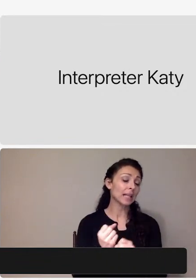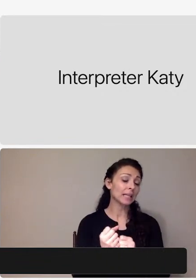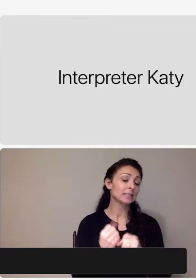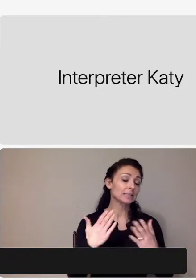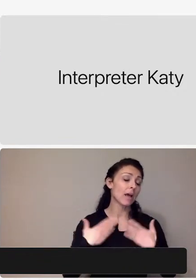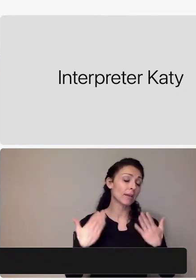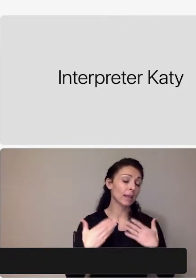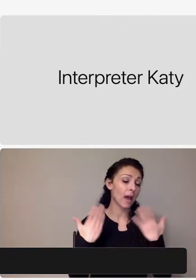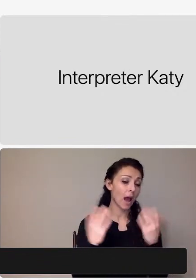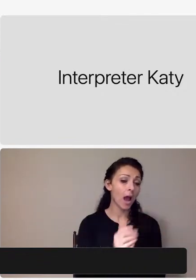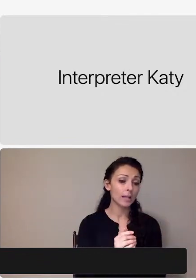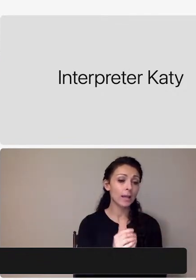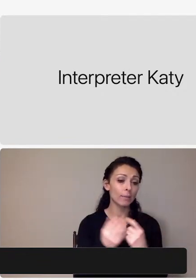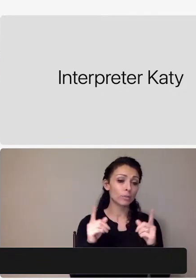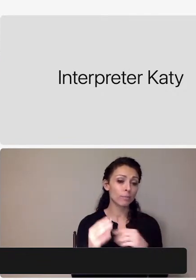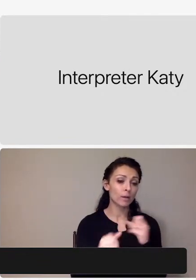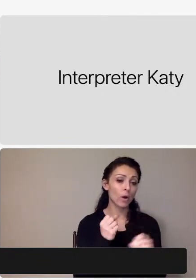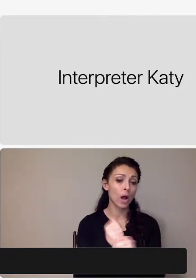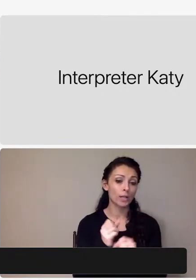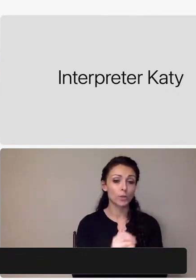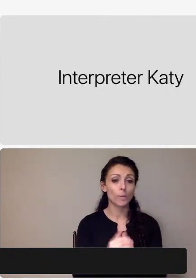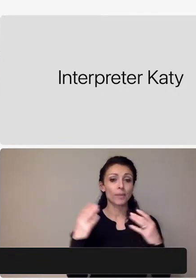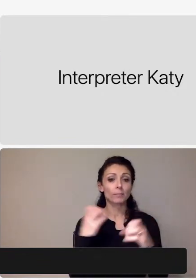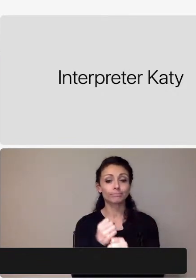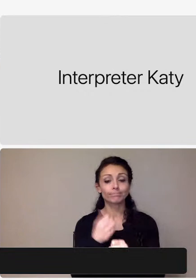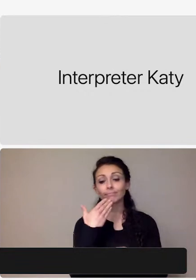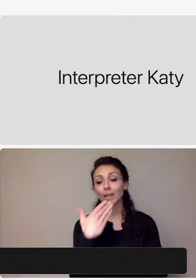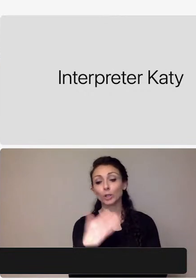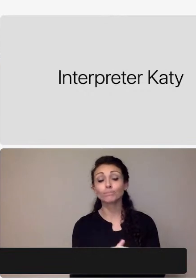board member fuentes board member sandoval